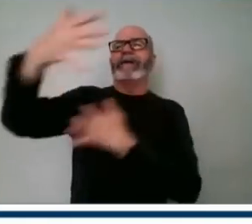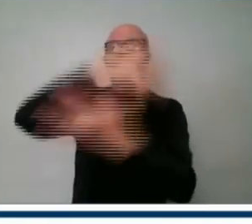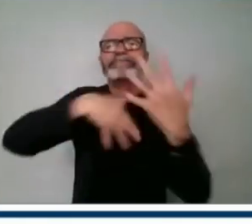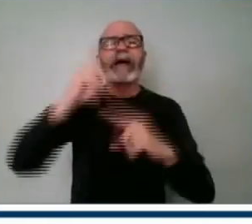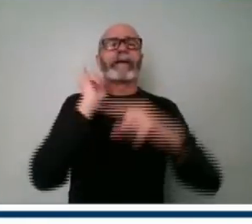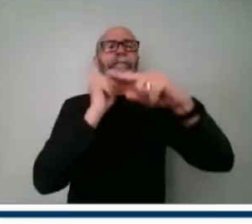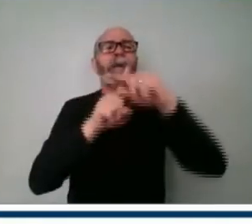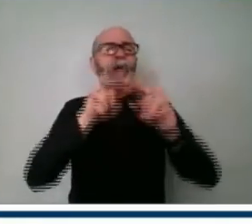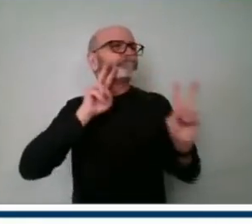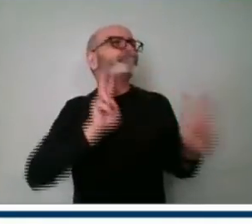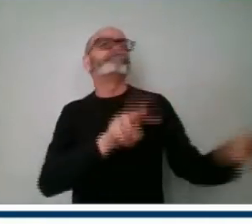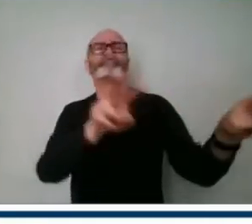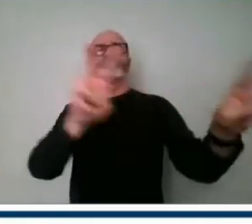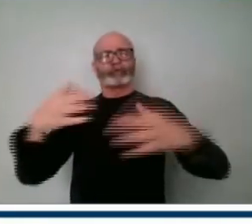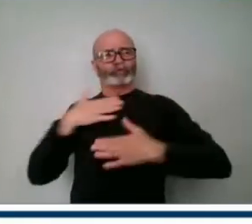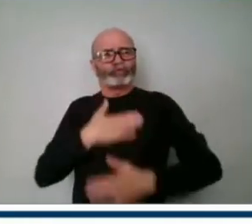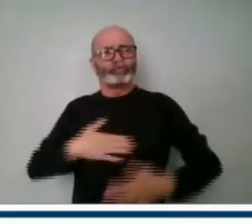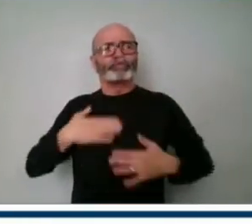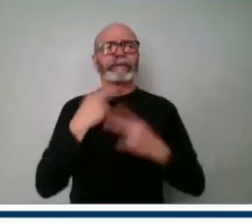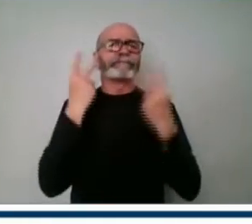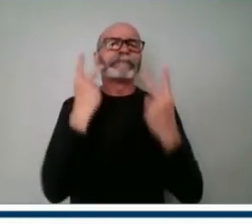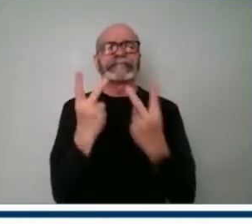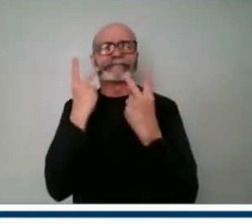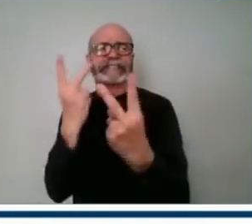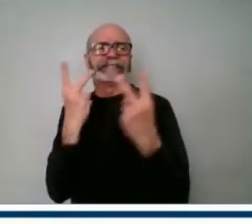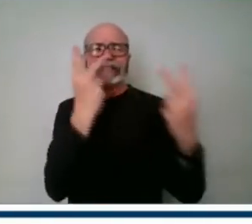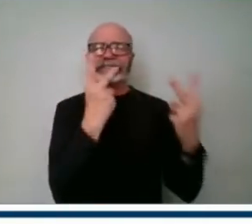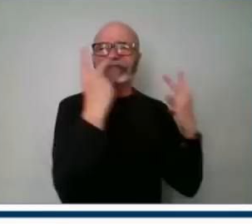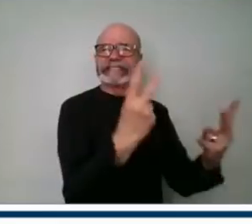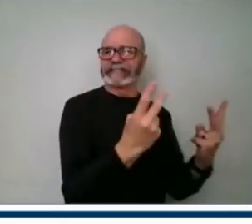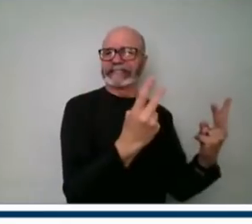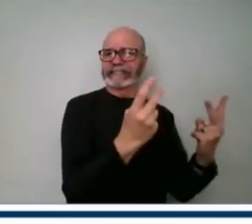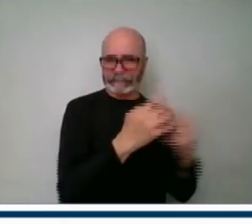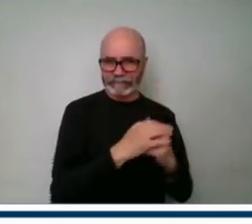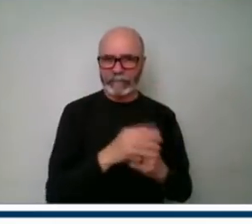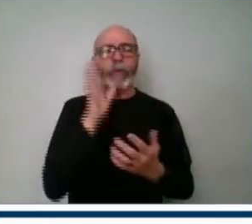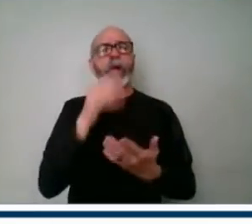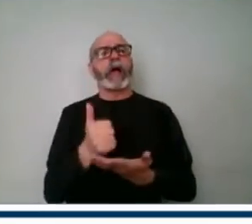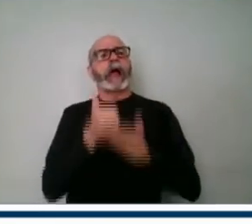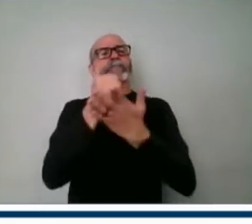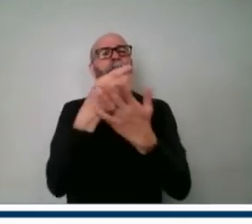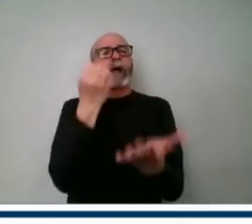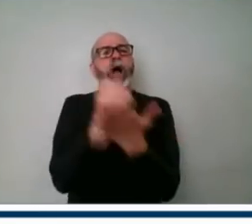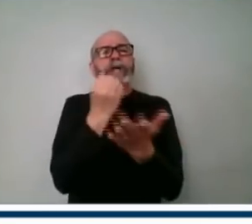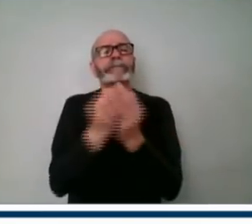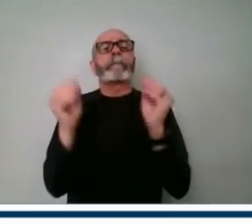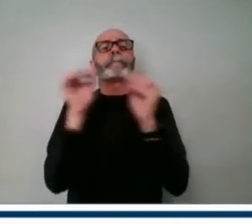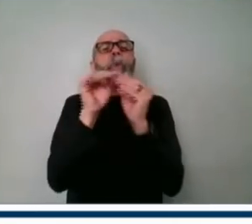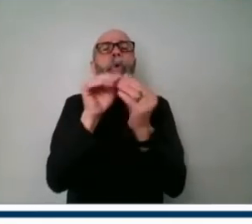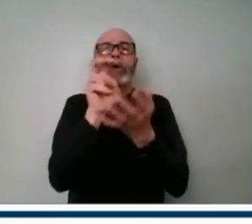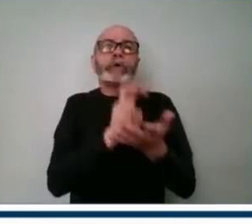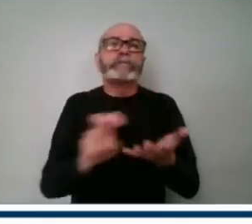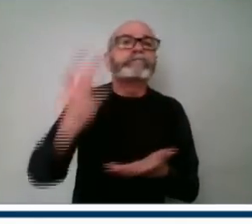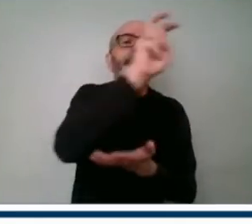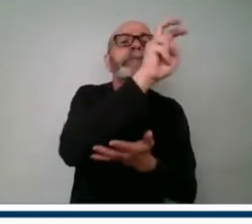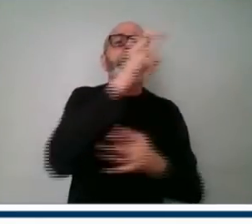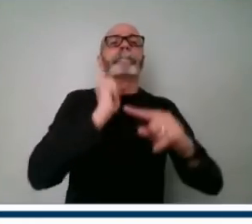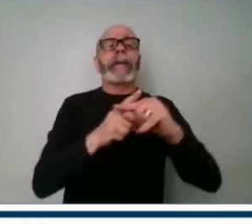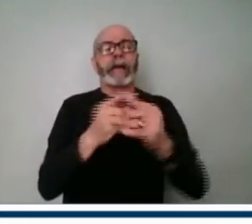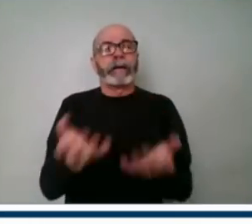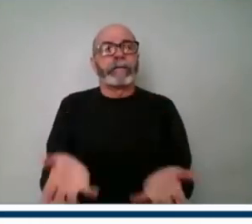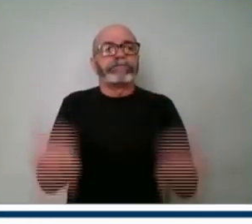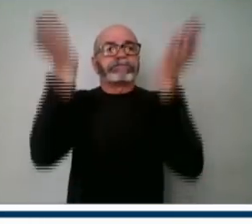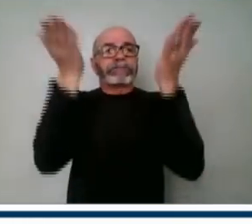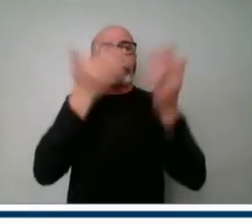to Nova Scotia will significantly benefit our tourism industry and local businesses. With an Atlantic bubble, strong